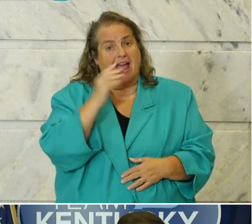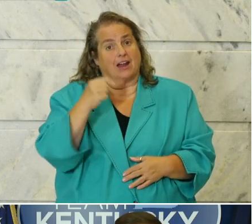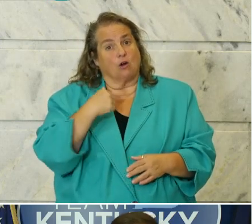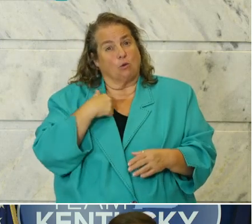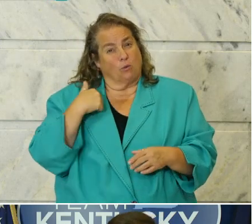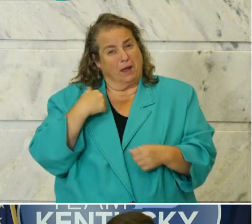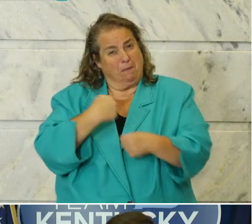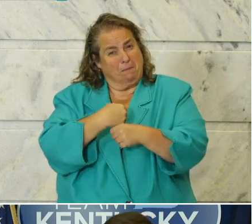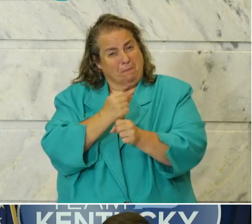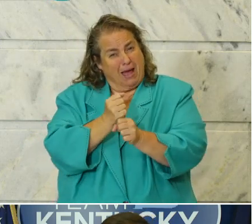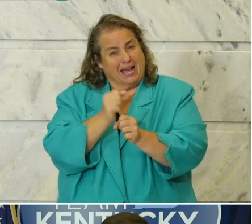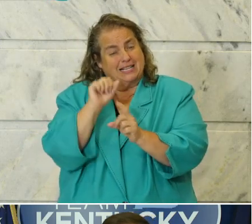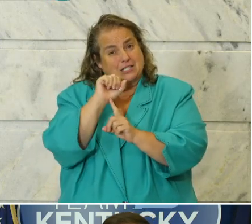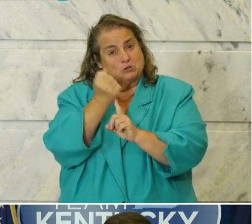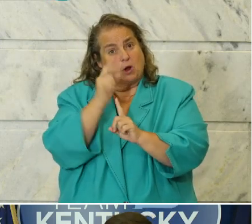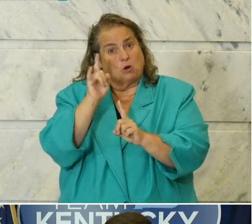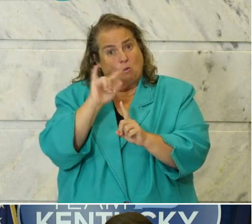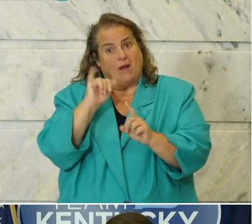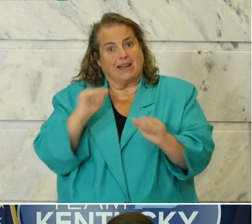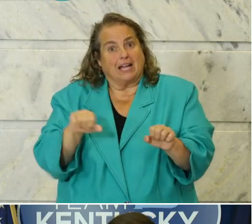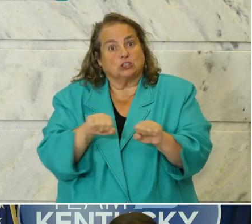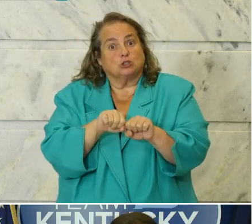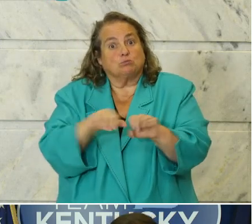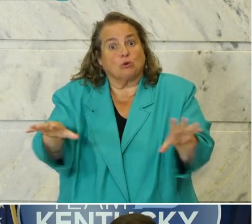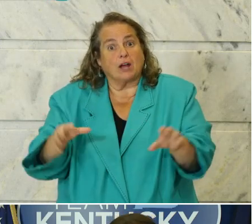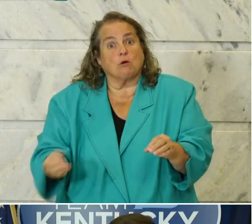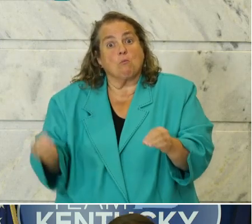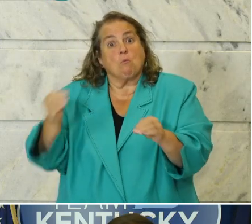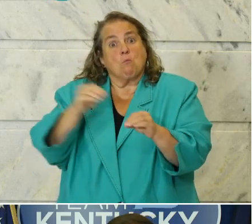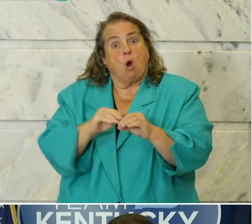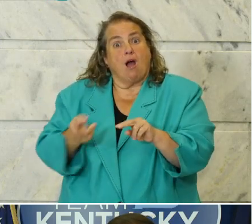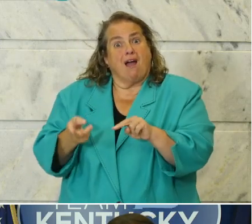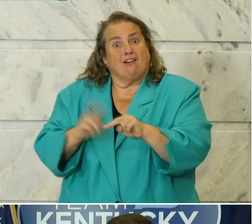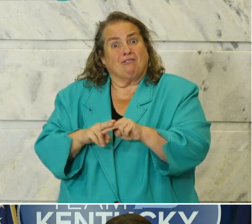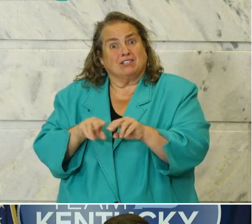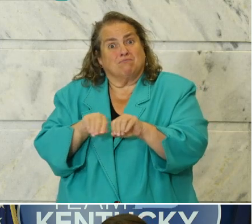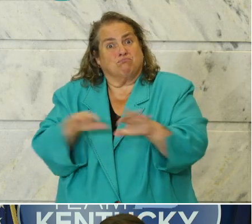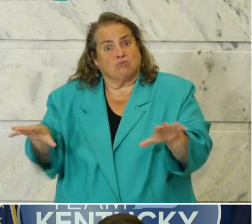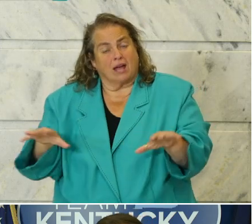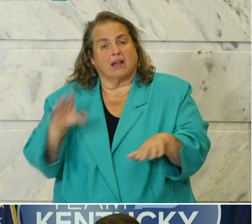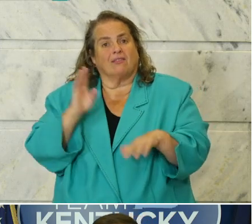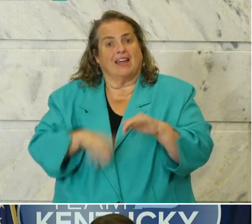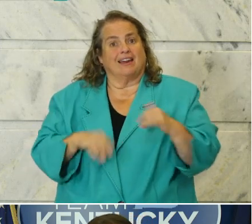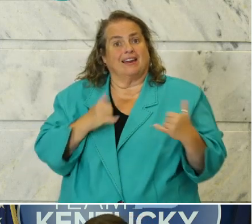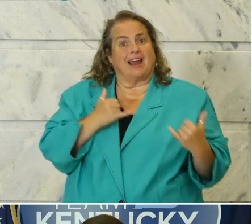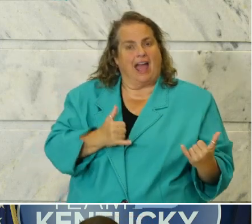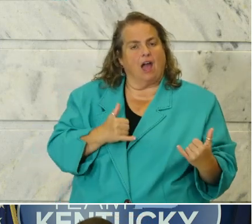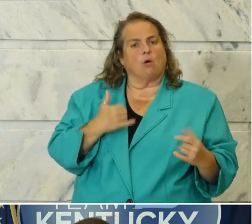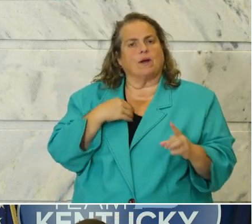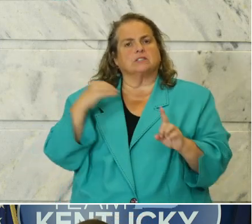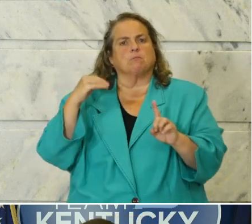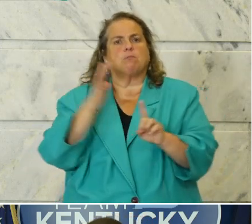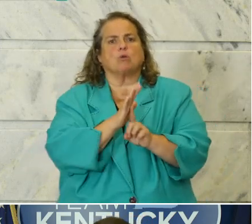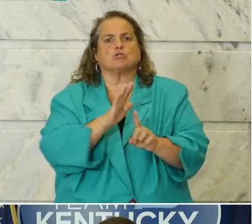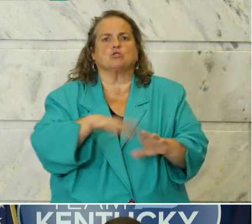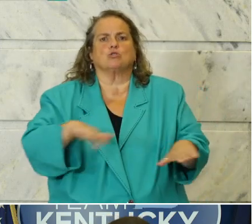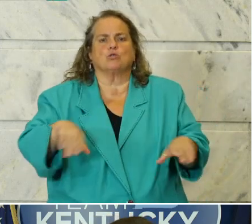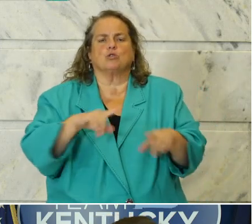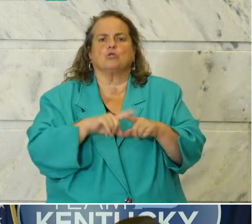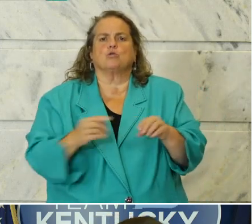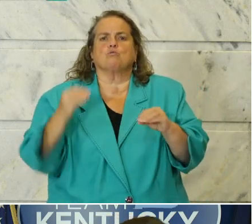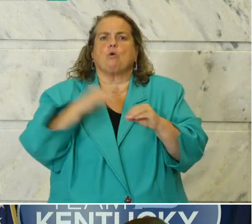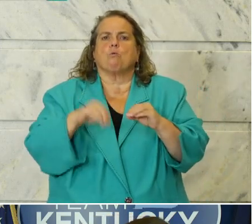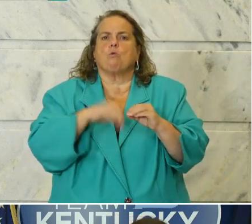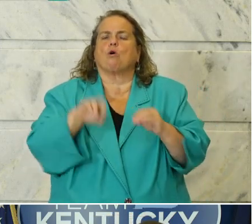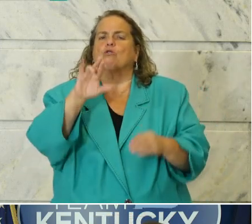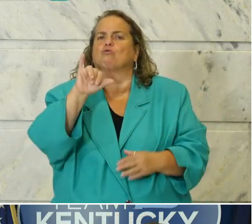increase even more significantly than it is right now with our children, is when we expose more children to that